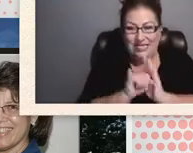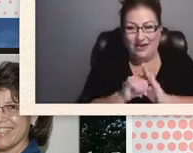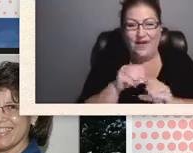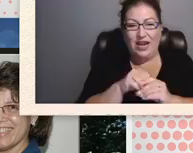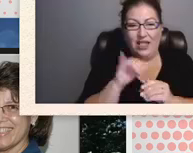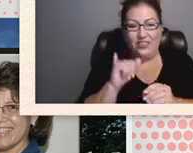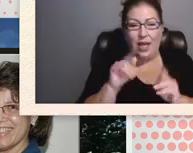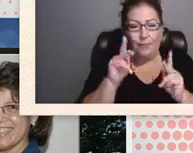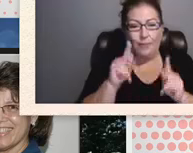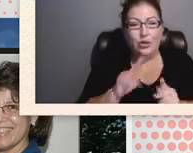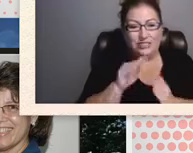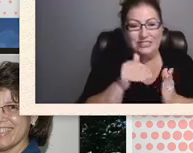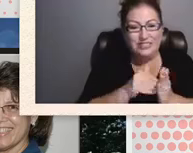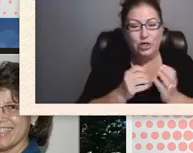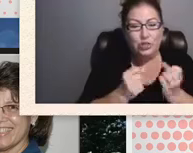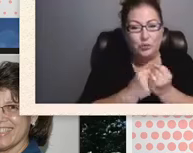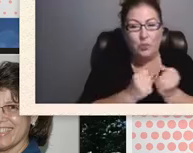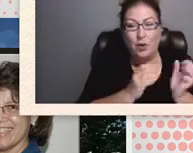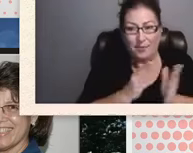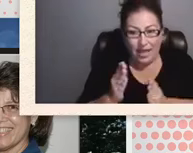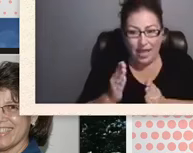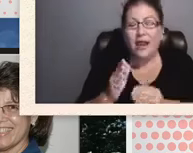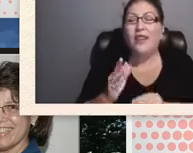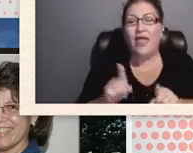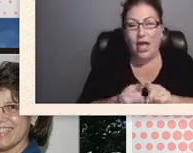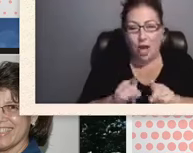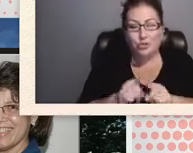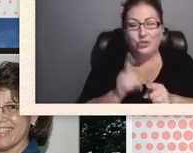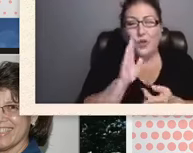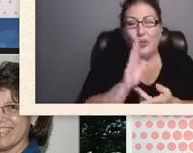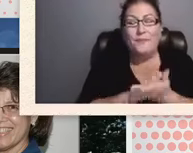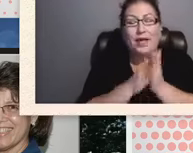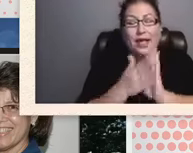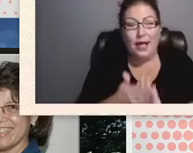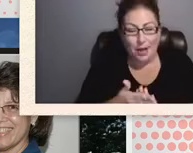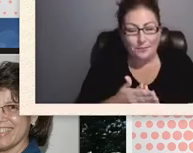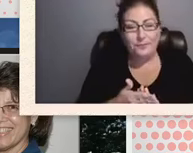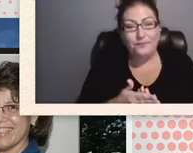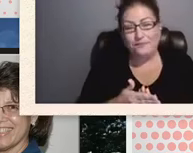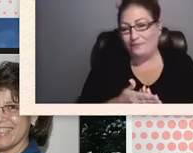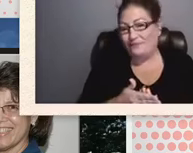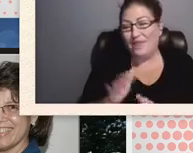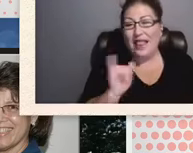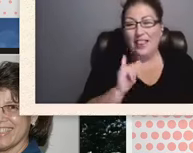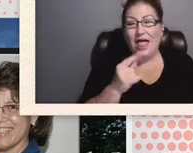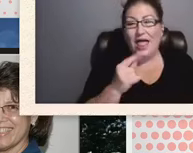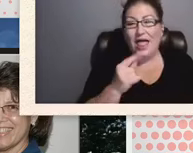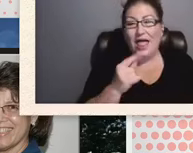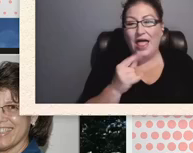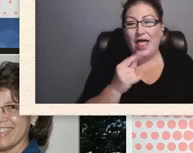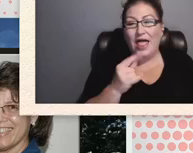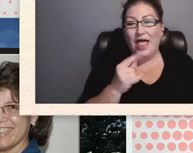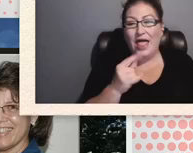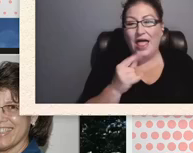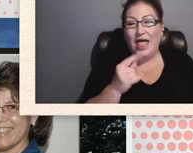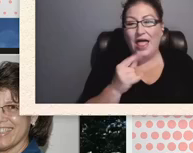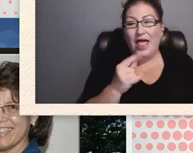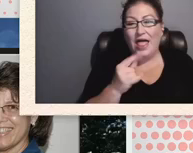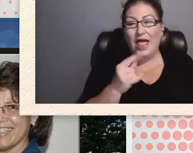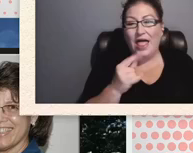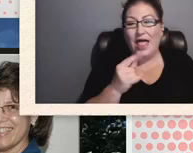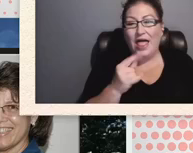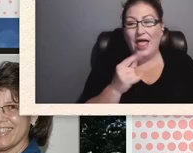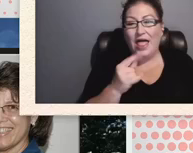support plan. They will also become, as we start introducing providers into